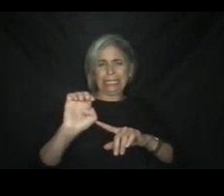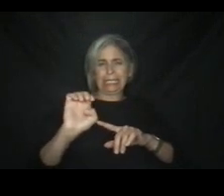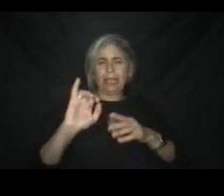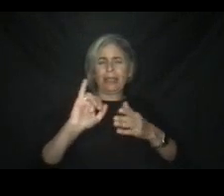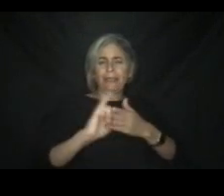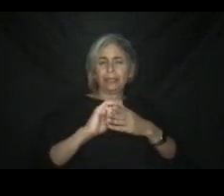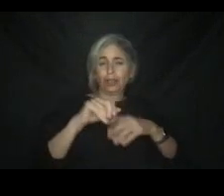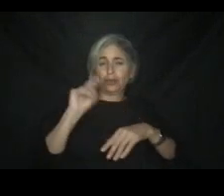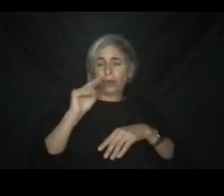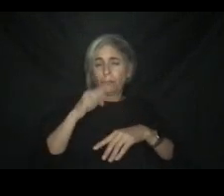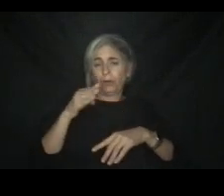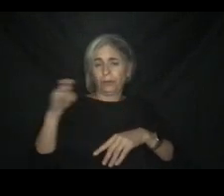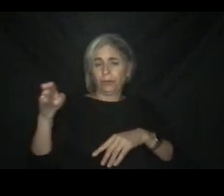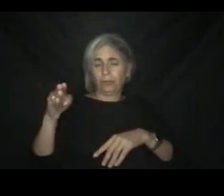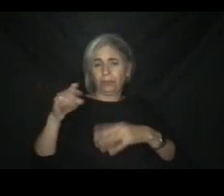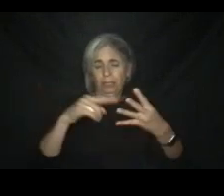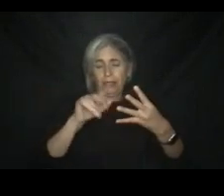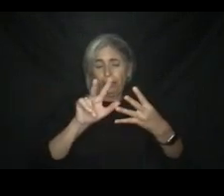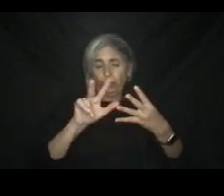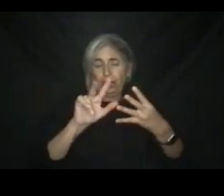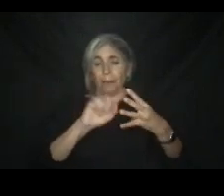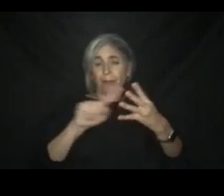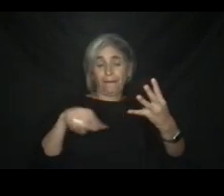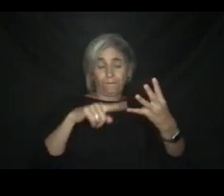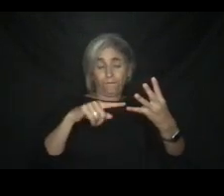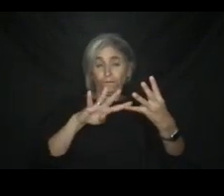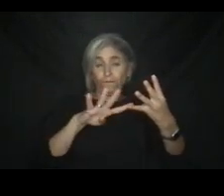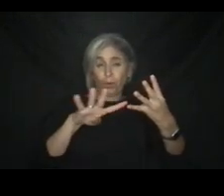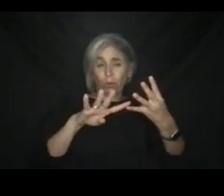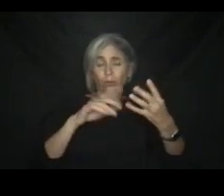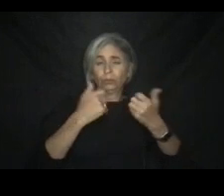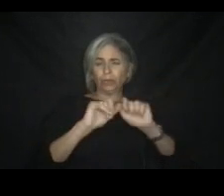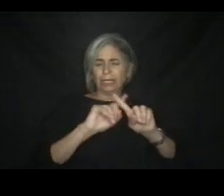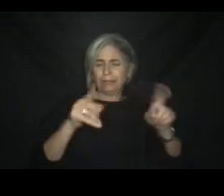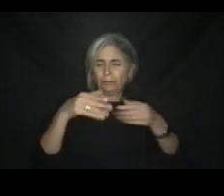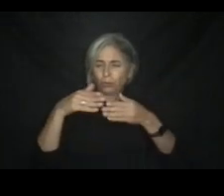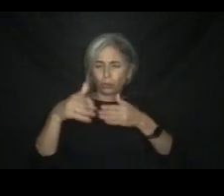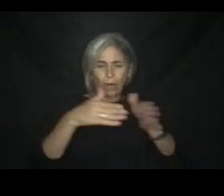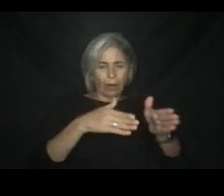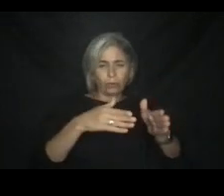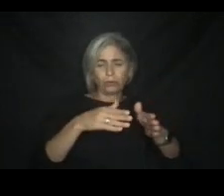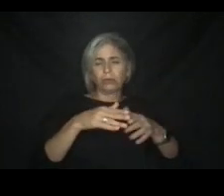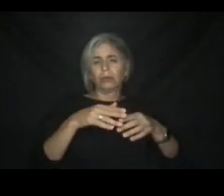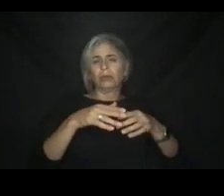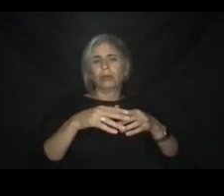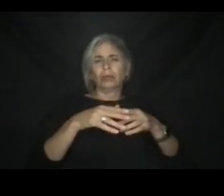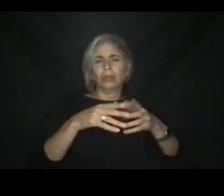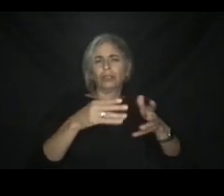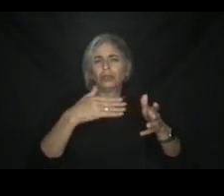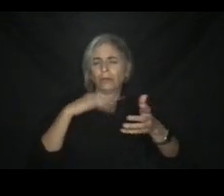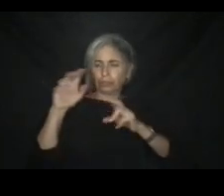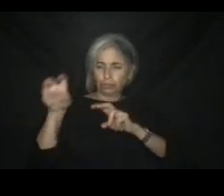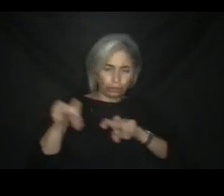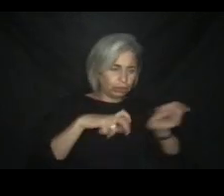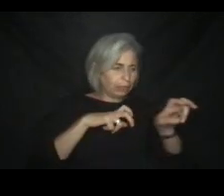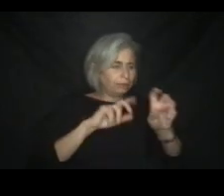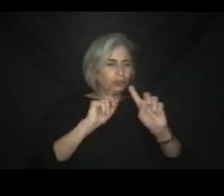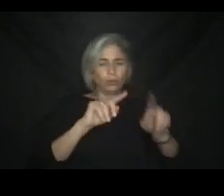Beach Boulevard, but in alternative 4, we try the alternate route, which is to have this shift occur to the